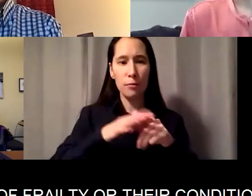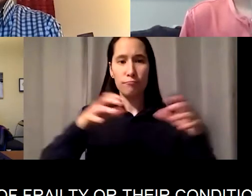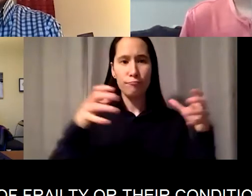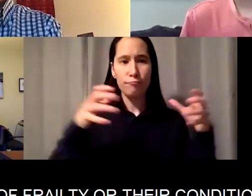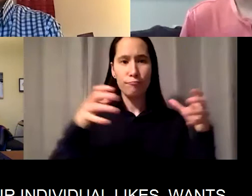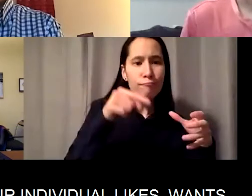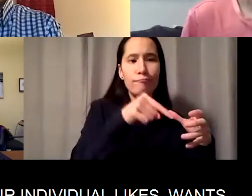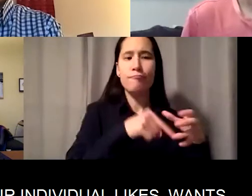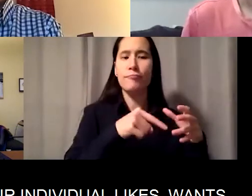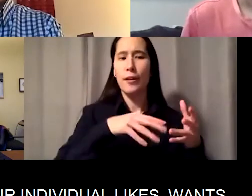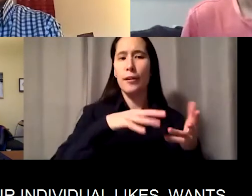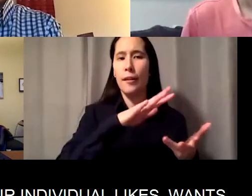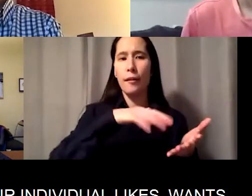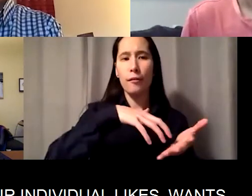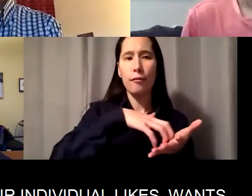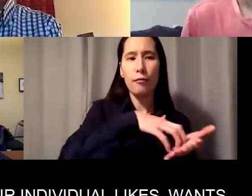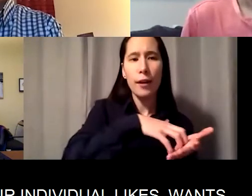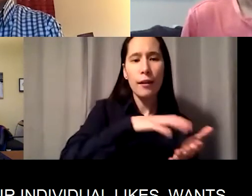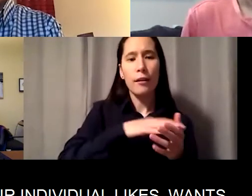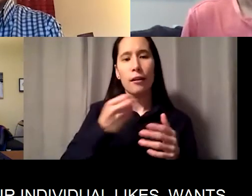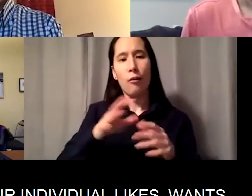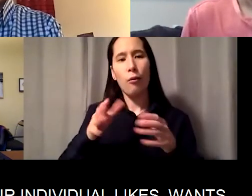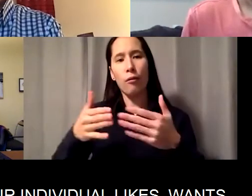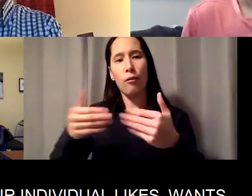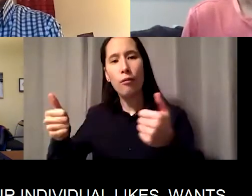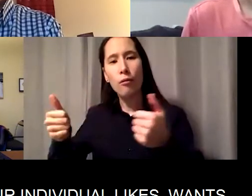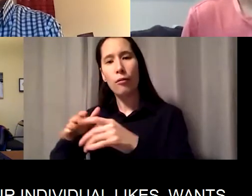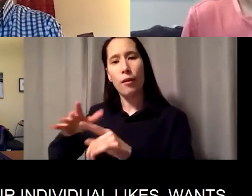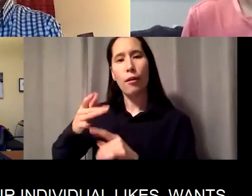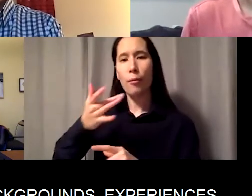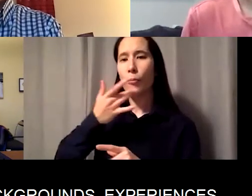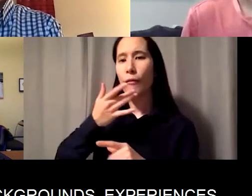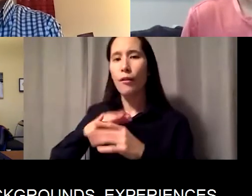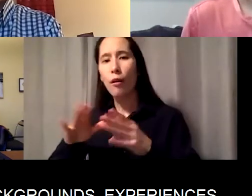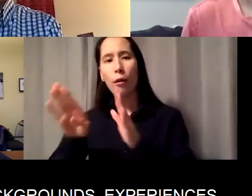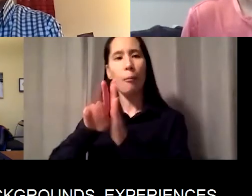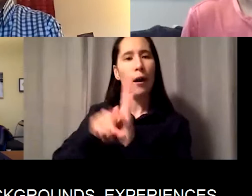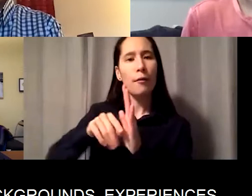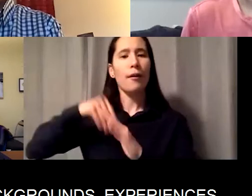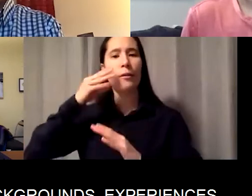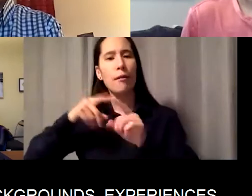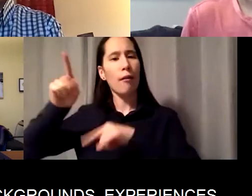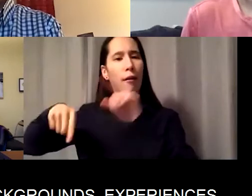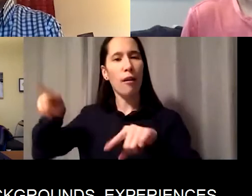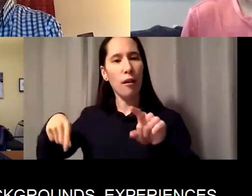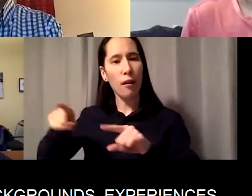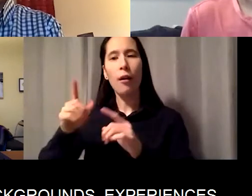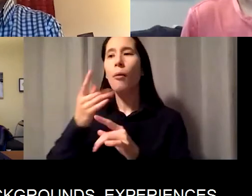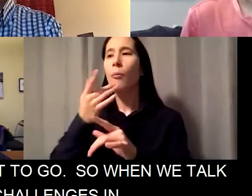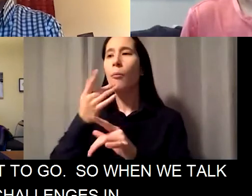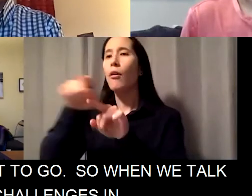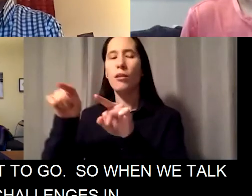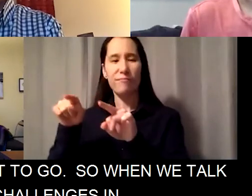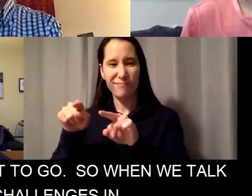condition, not because of their individual likes, wants, personalities, backgrounds, experiences, or where they want to go. So when we